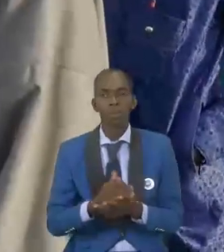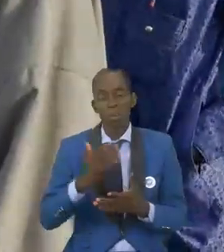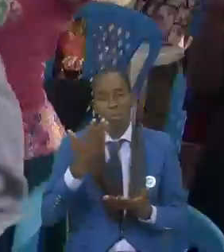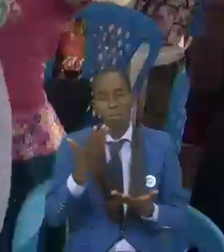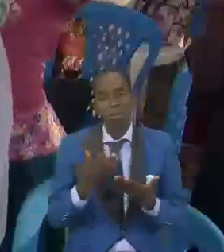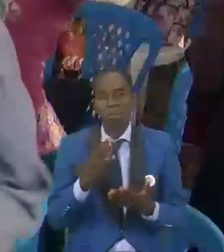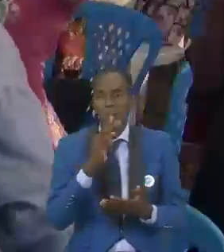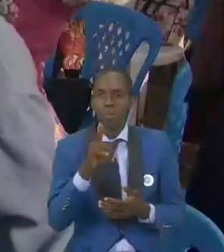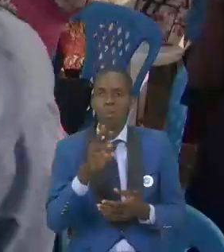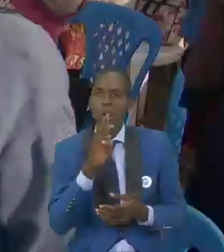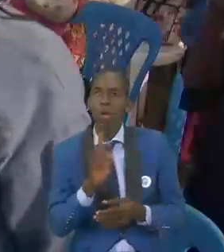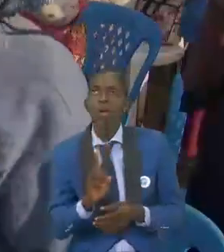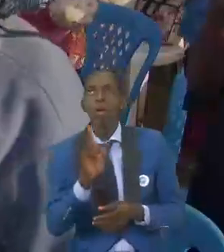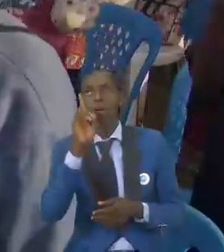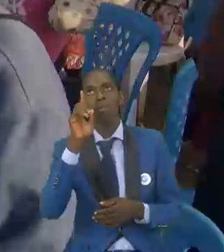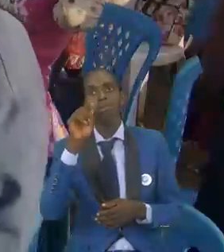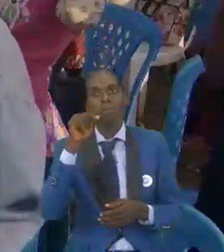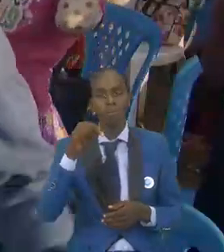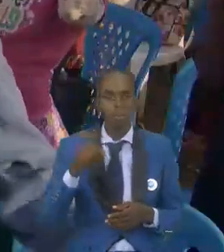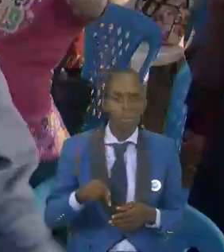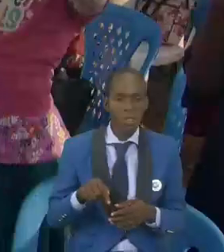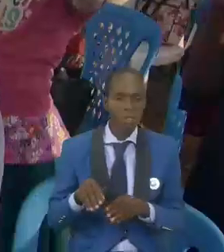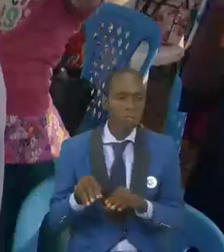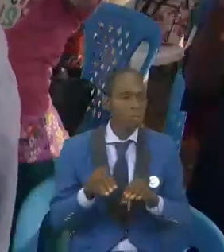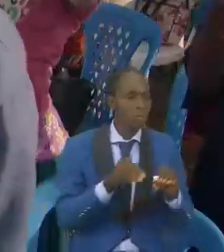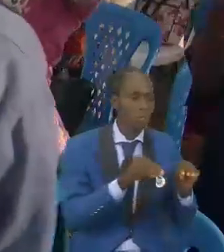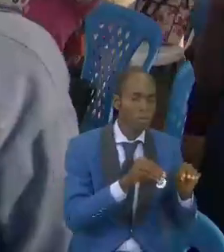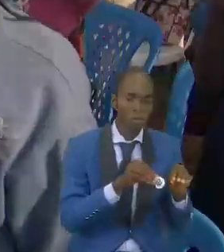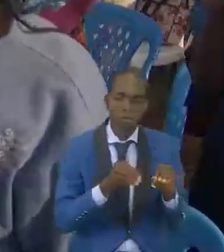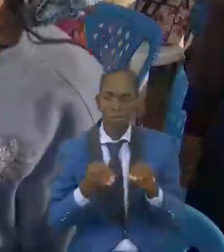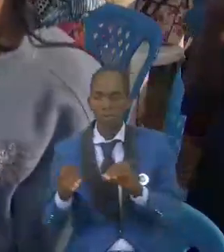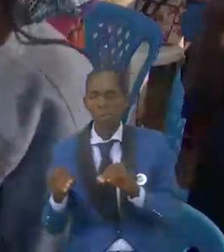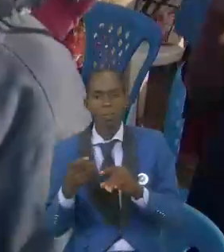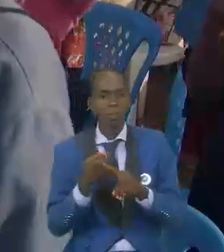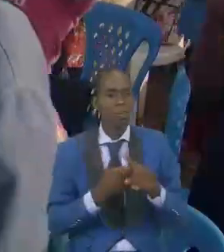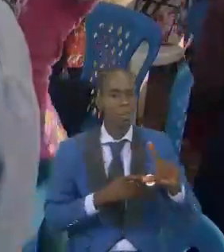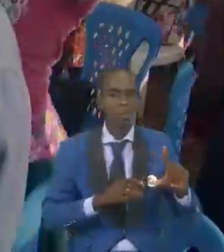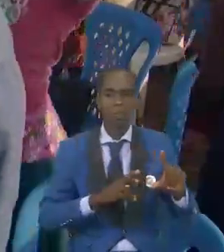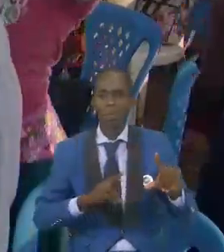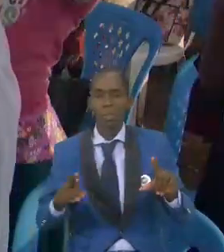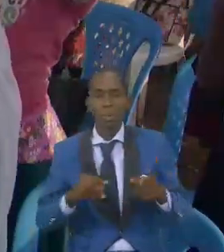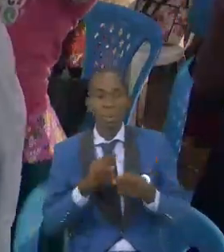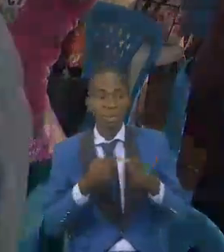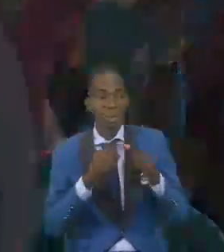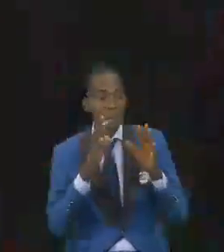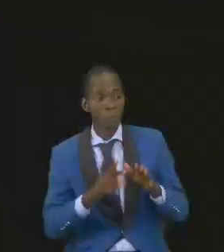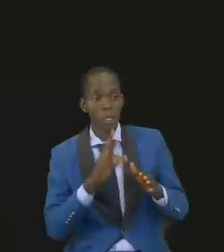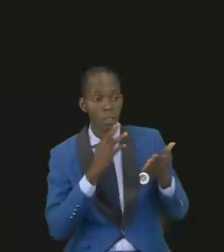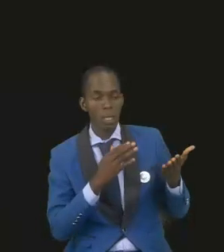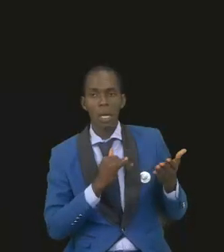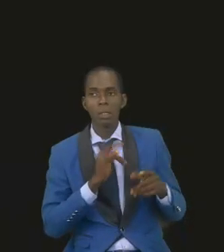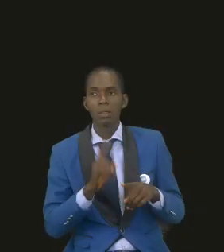and down, oscillating, undulating. When they are there, I can't look